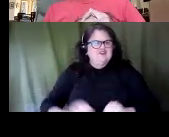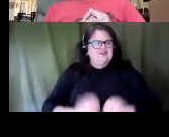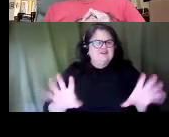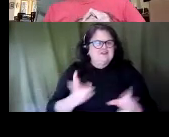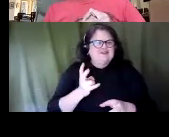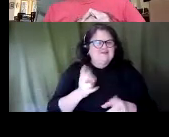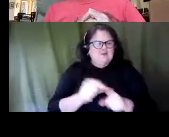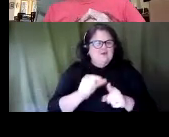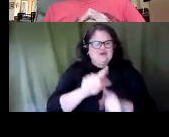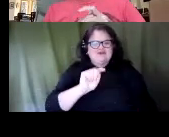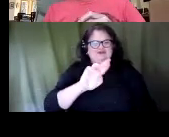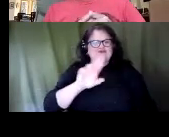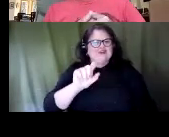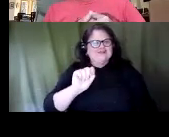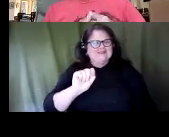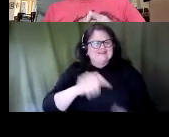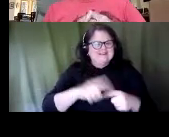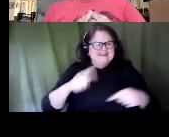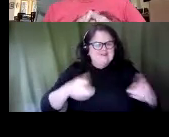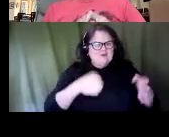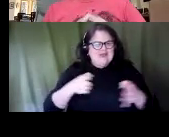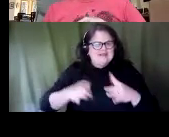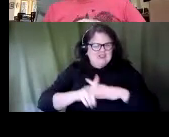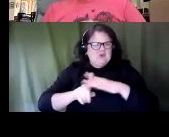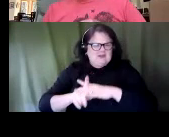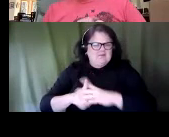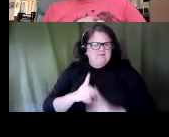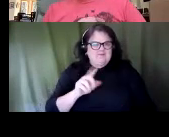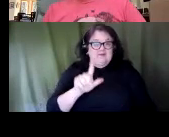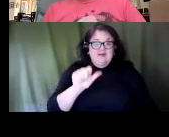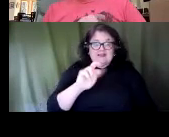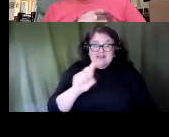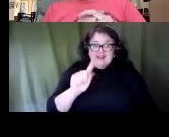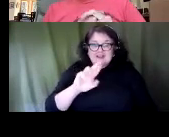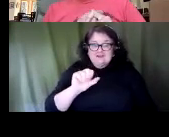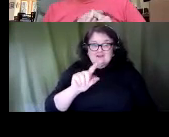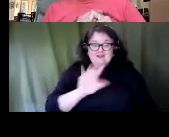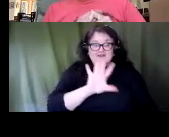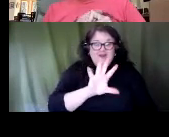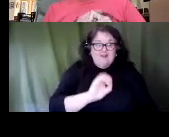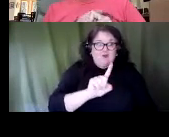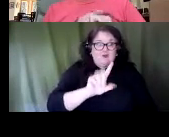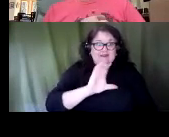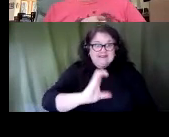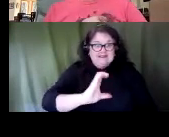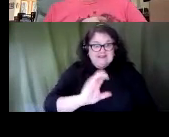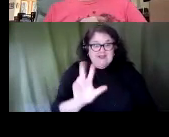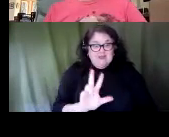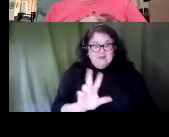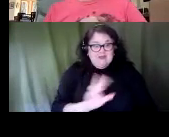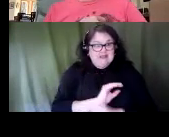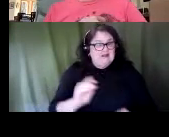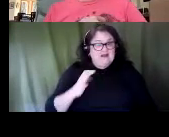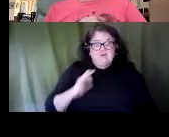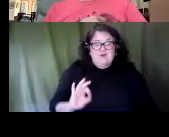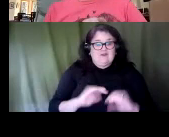trust, because there's different ways that it shows up. Land trusts tend to be 501c3 nonprofit organizations that hold